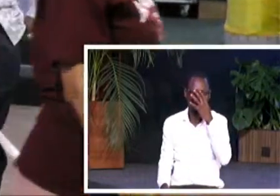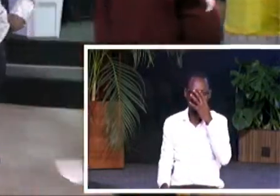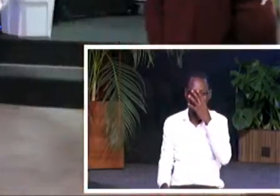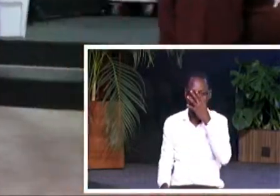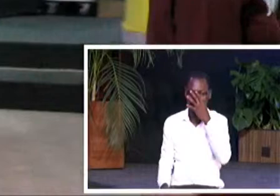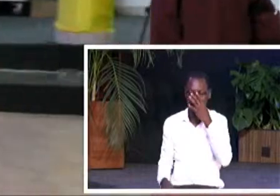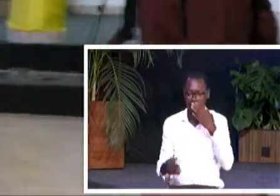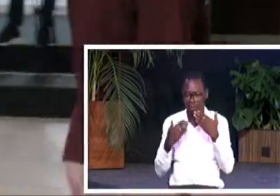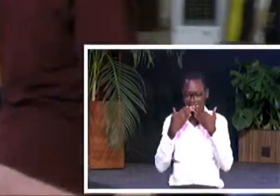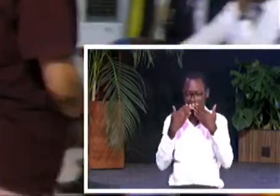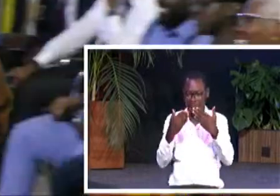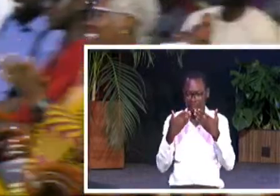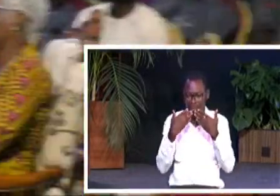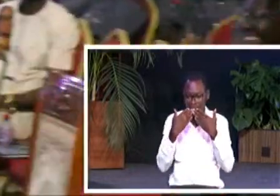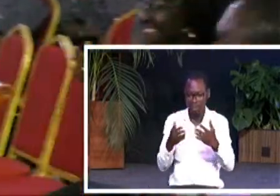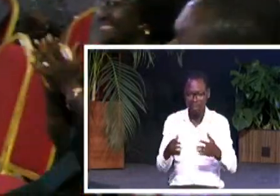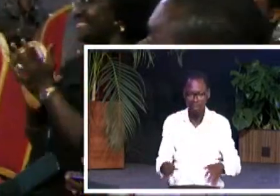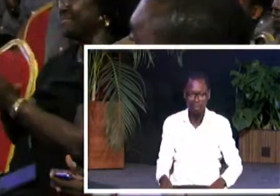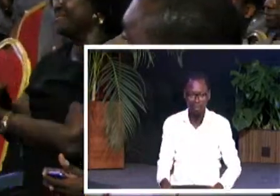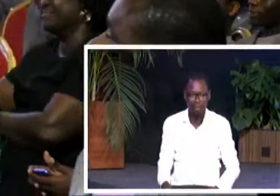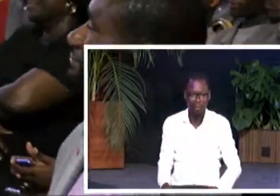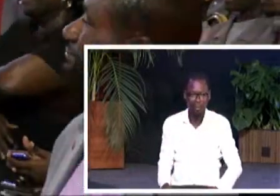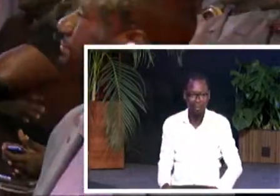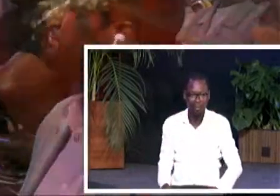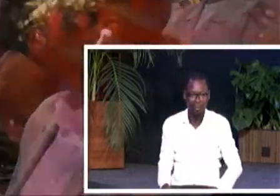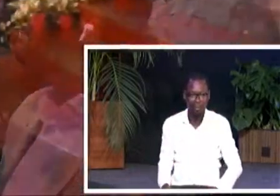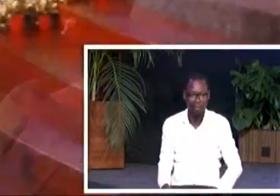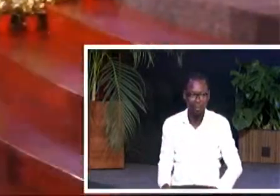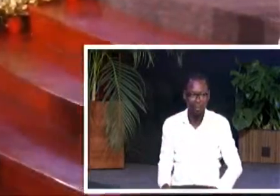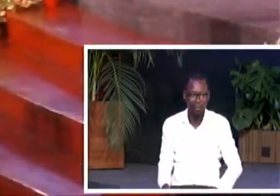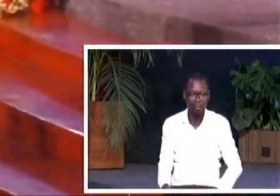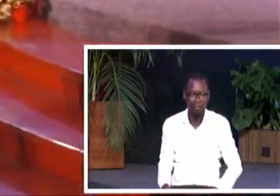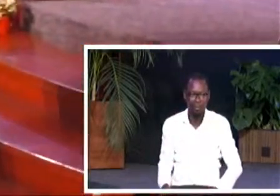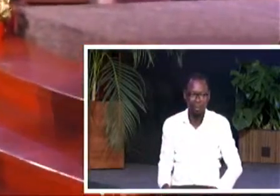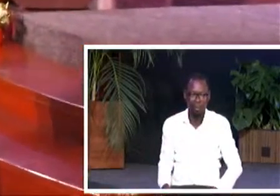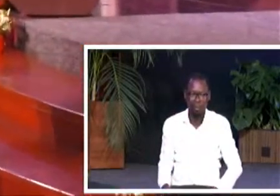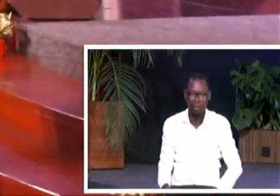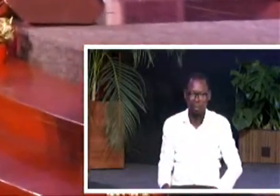Thank you very much. Rita, let's put our together for Rita as she goes back.